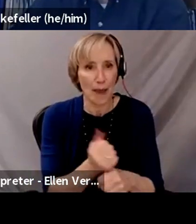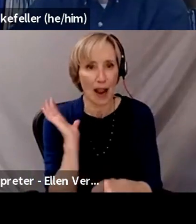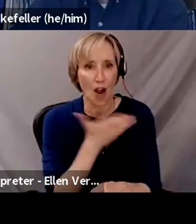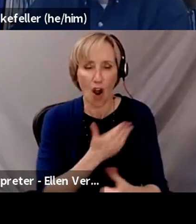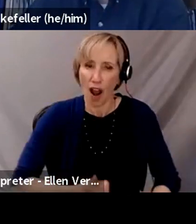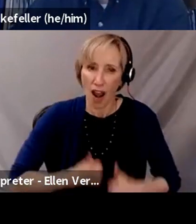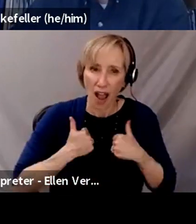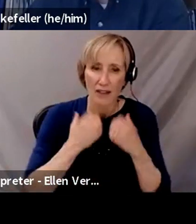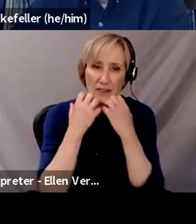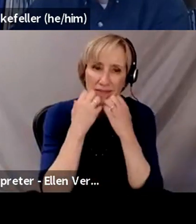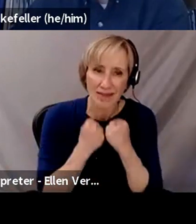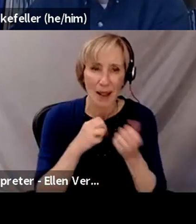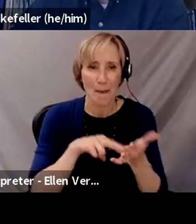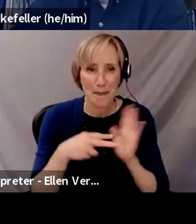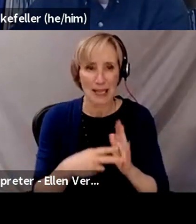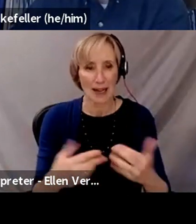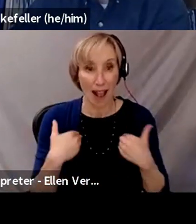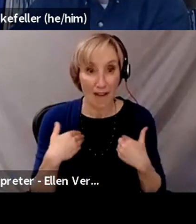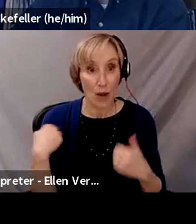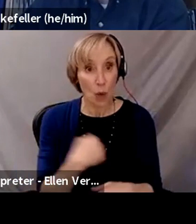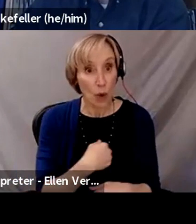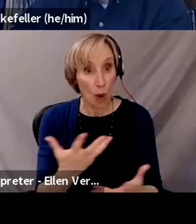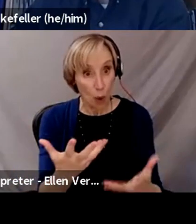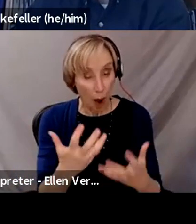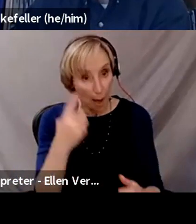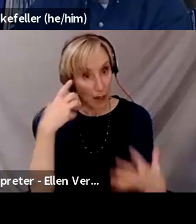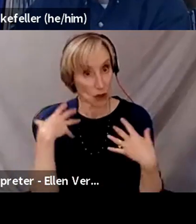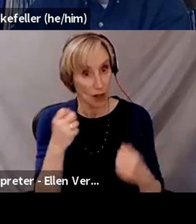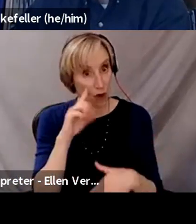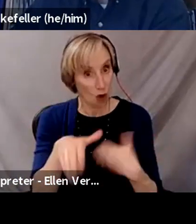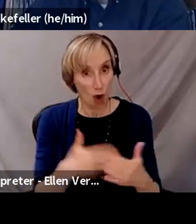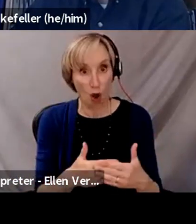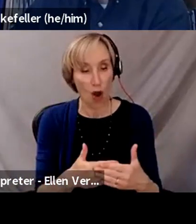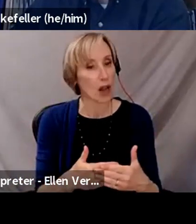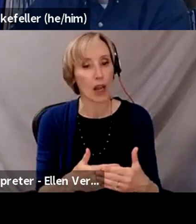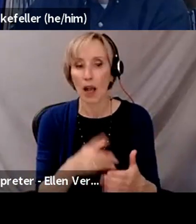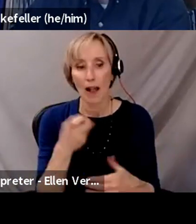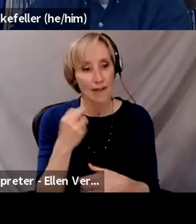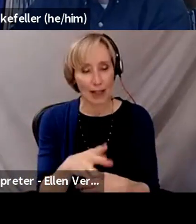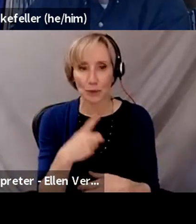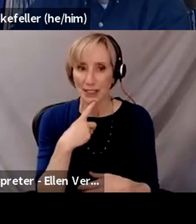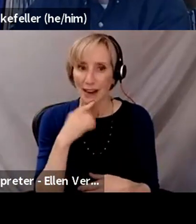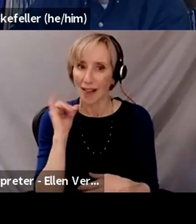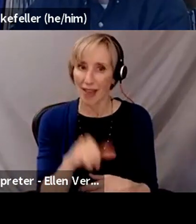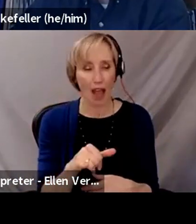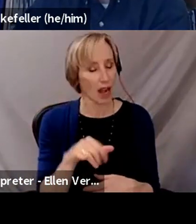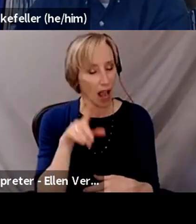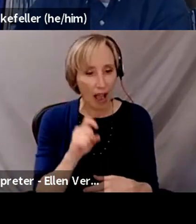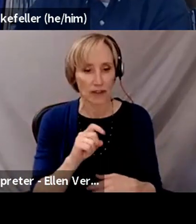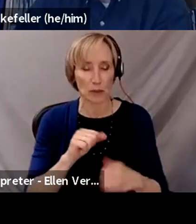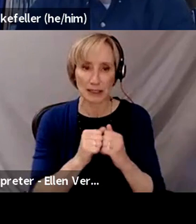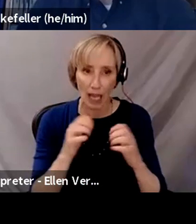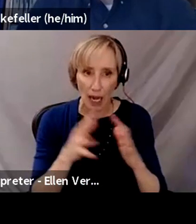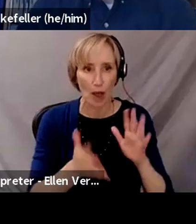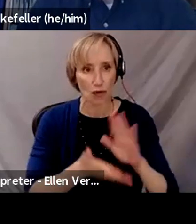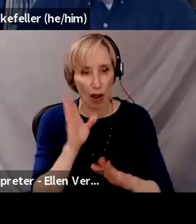think if we're really considering mental health for all, it's that intersectionality piece that Vesper was mentioning, but also, I don't know, kind of